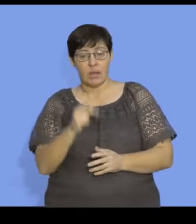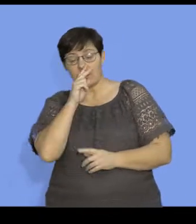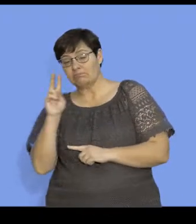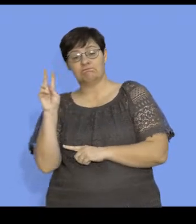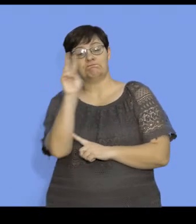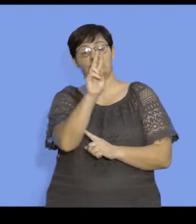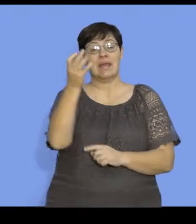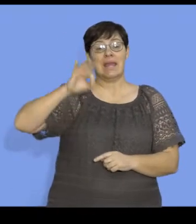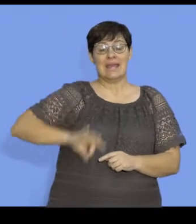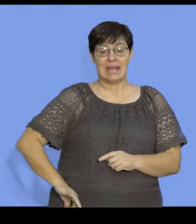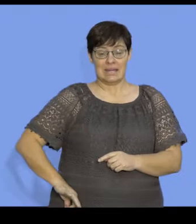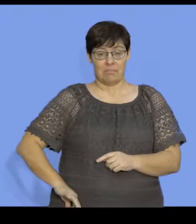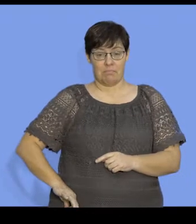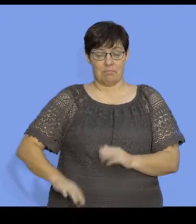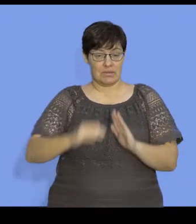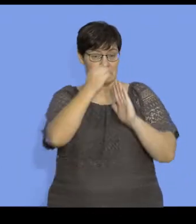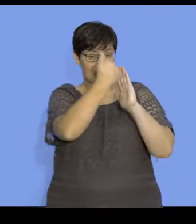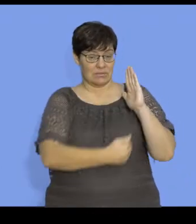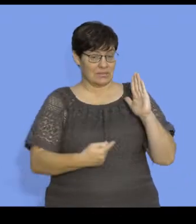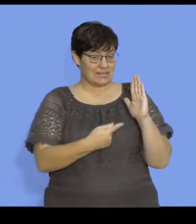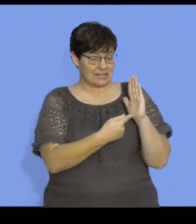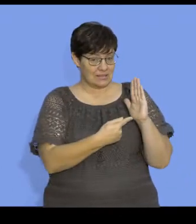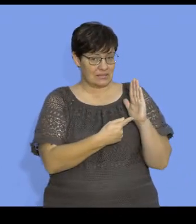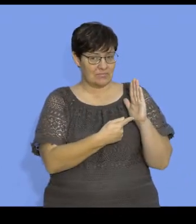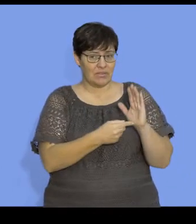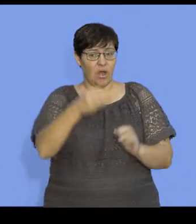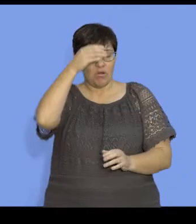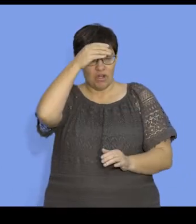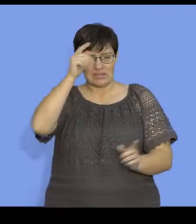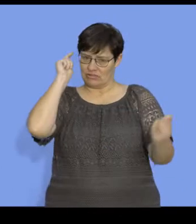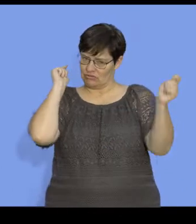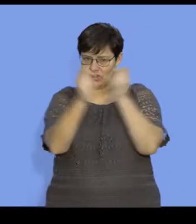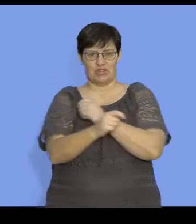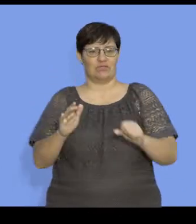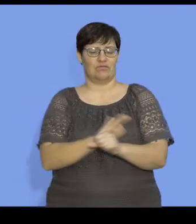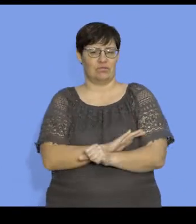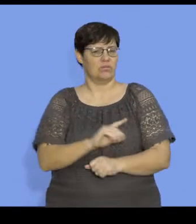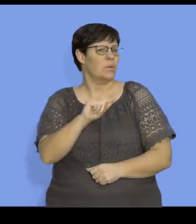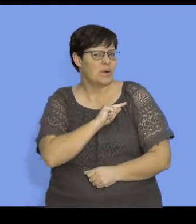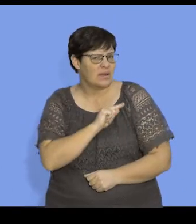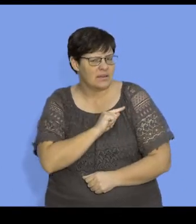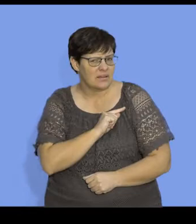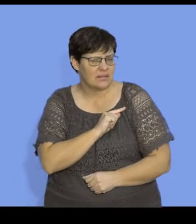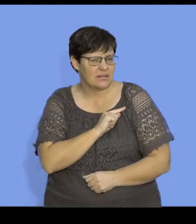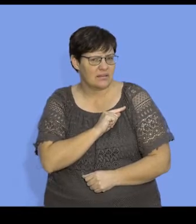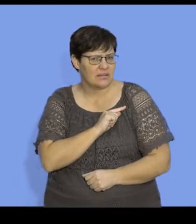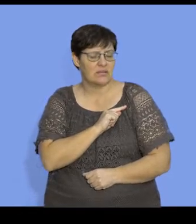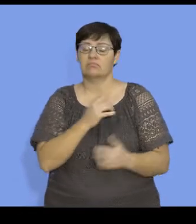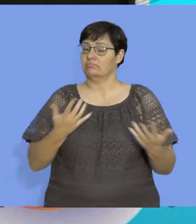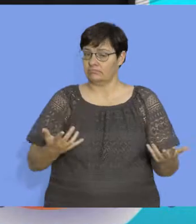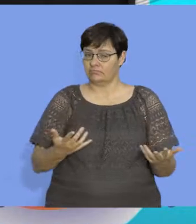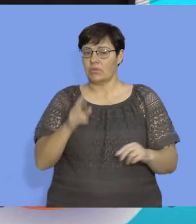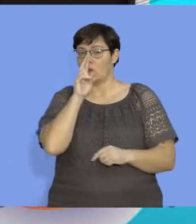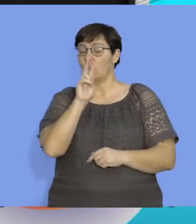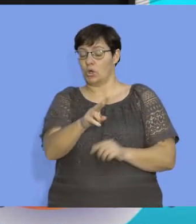projected income statement now, it changes the concept completely. Why? Because now